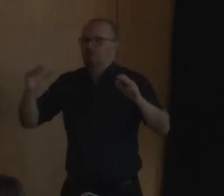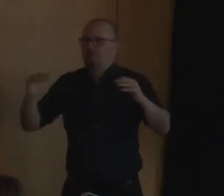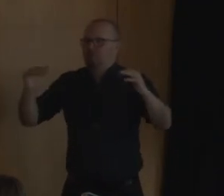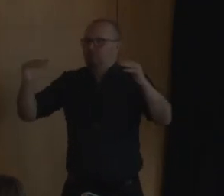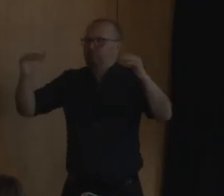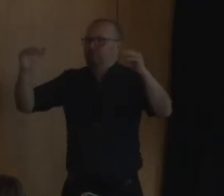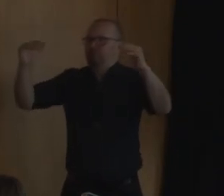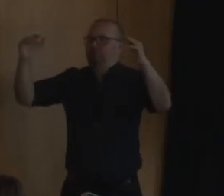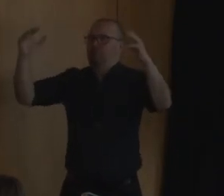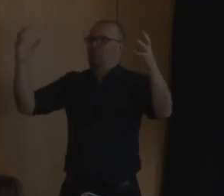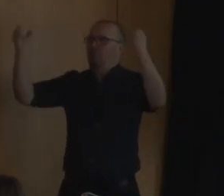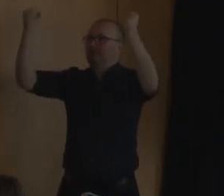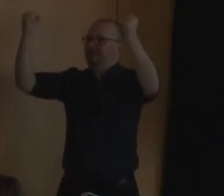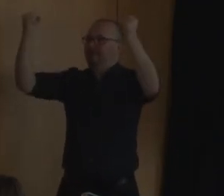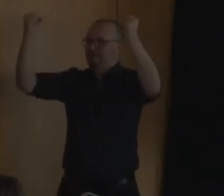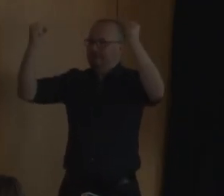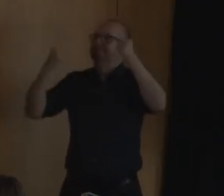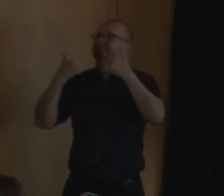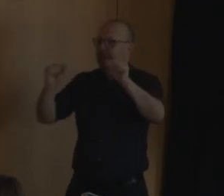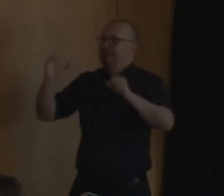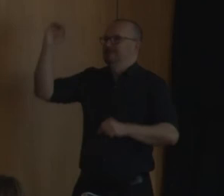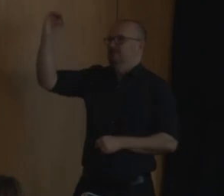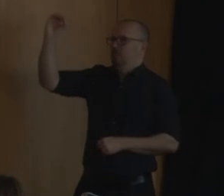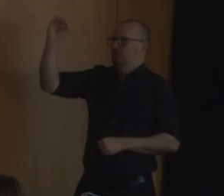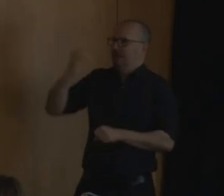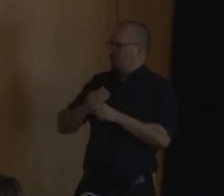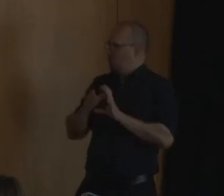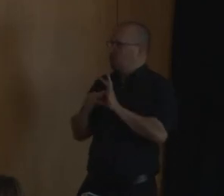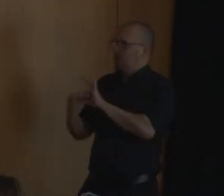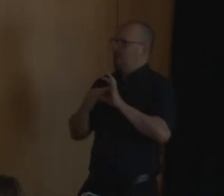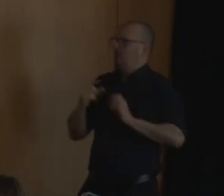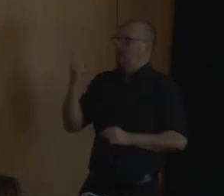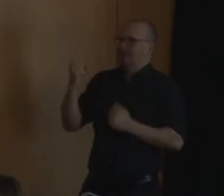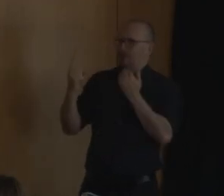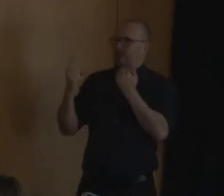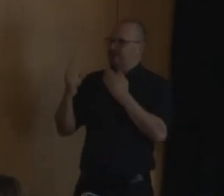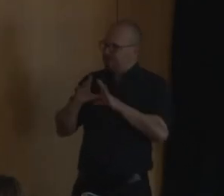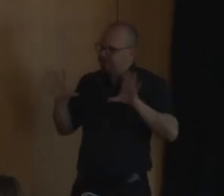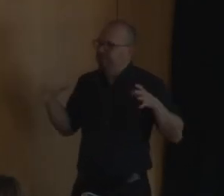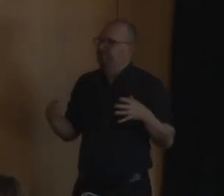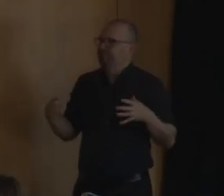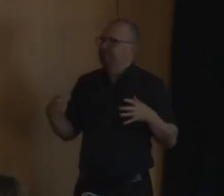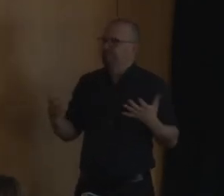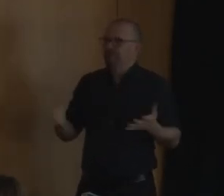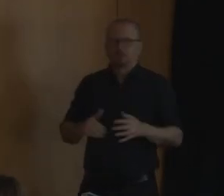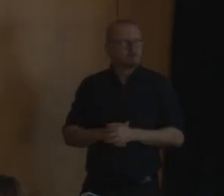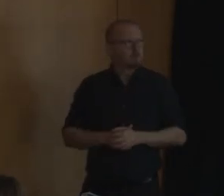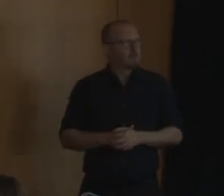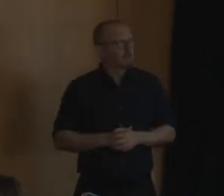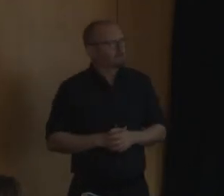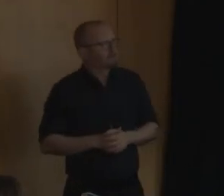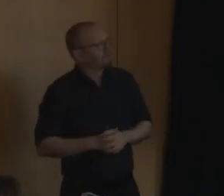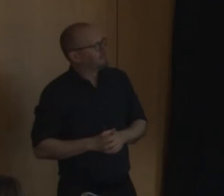zero. And again, you need to work together to do that. So it is social, it's physical, it's immersive, it's empowering, it's all